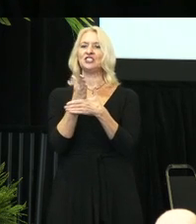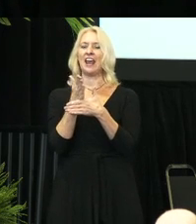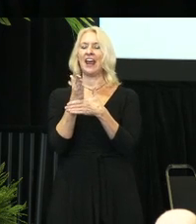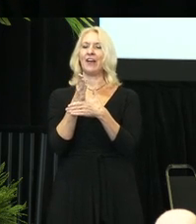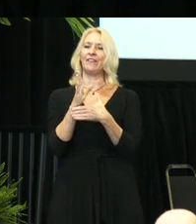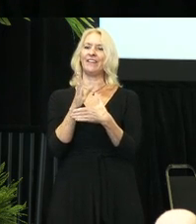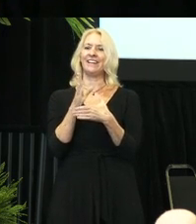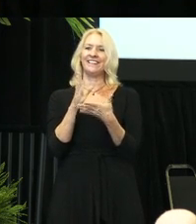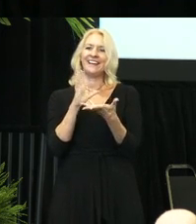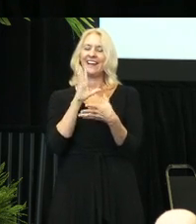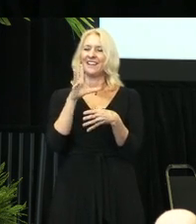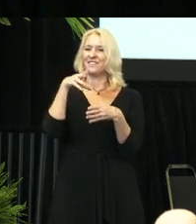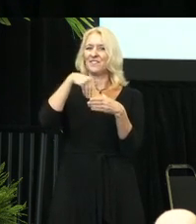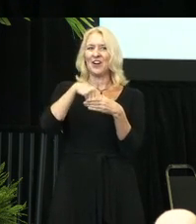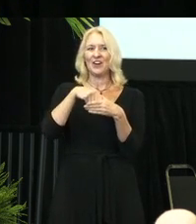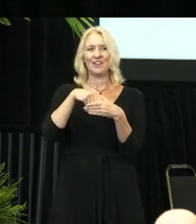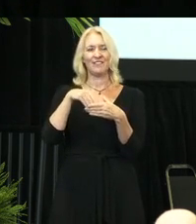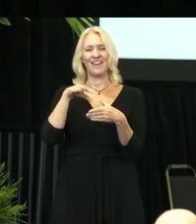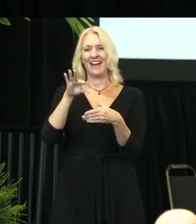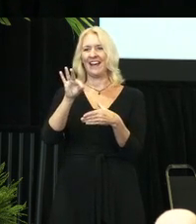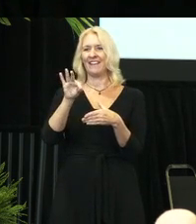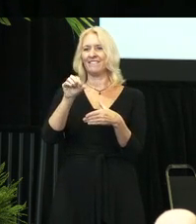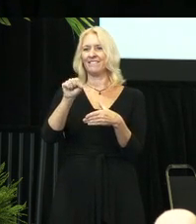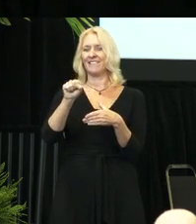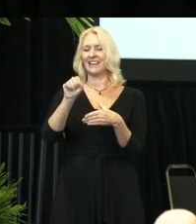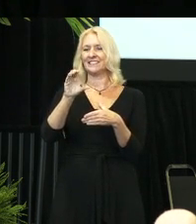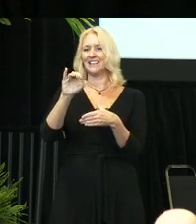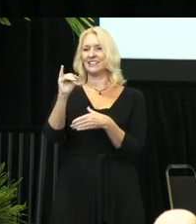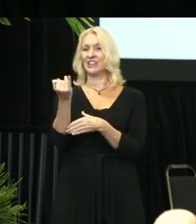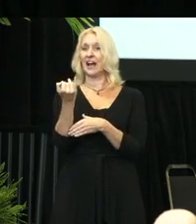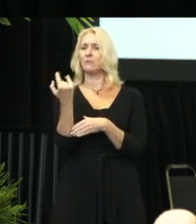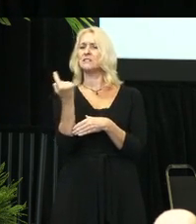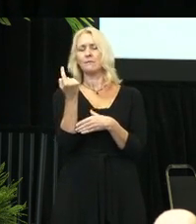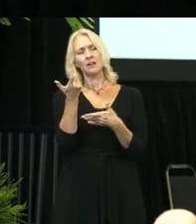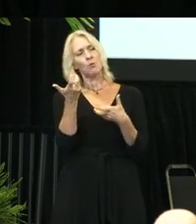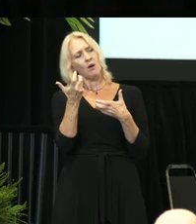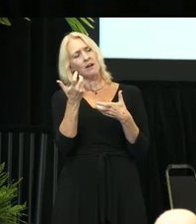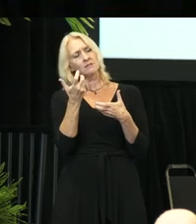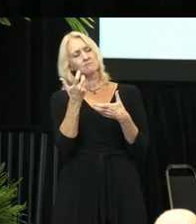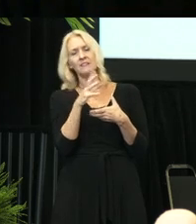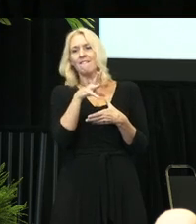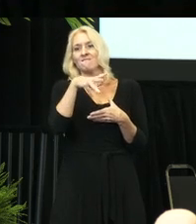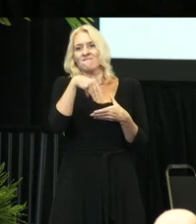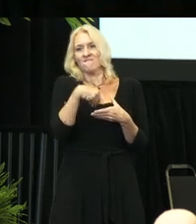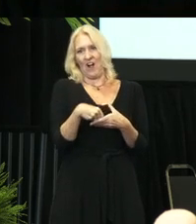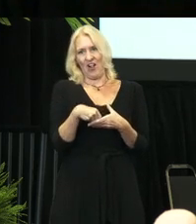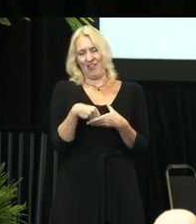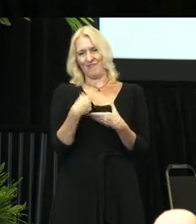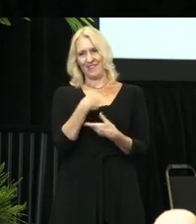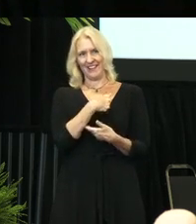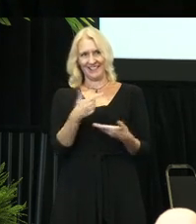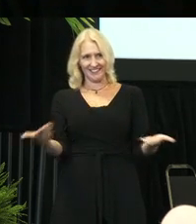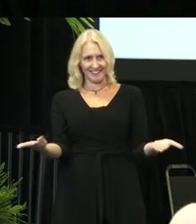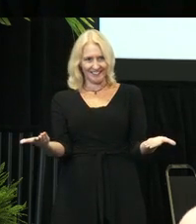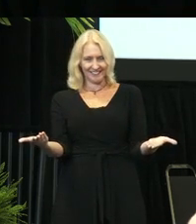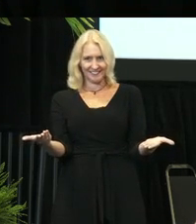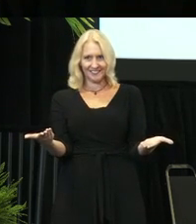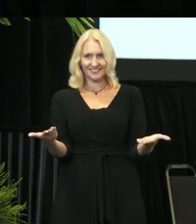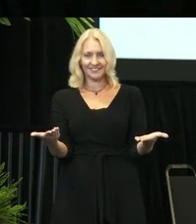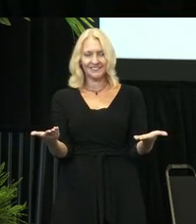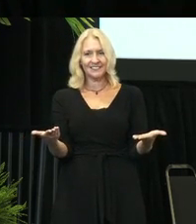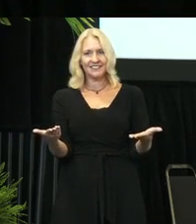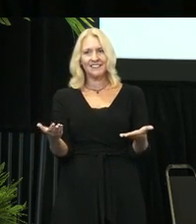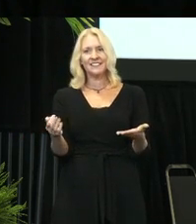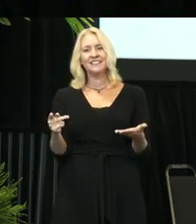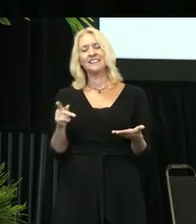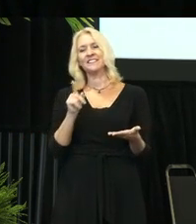coin with someone you want to bring further into who we are. This is an appreciation of